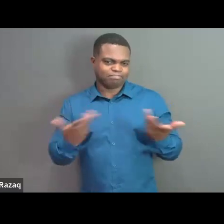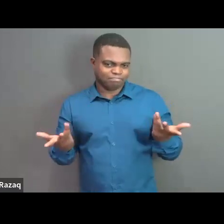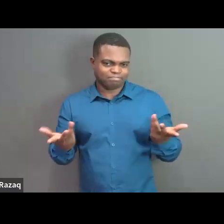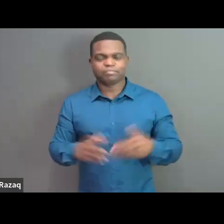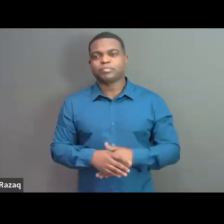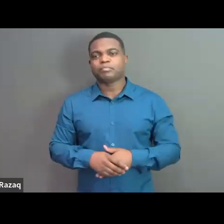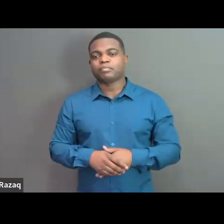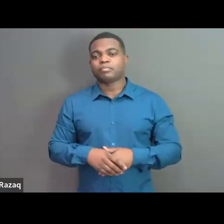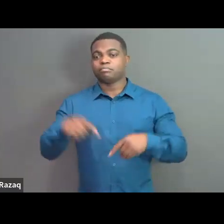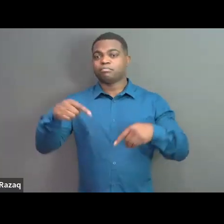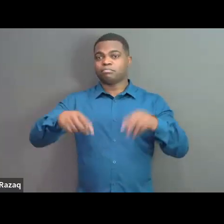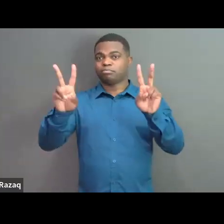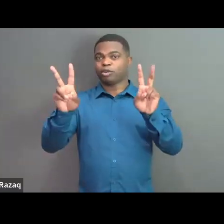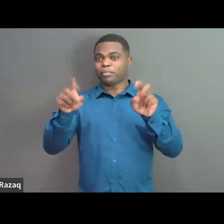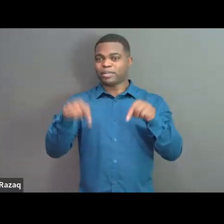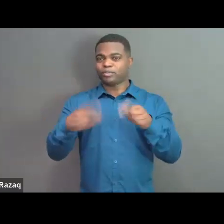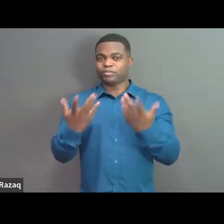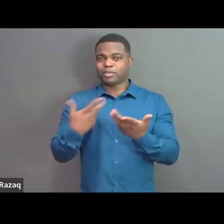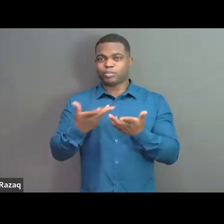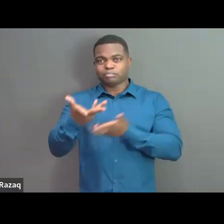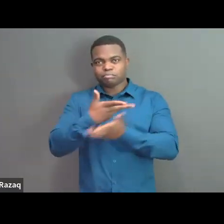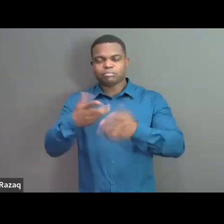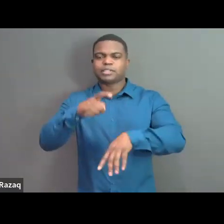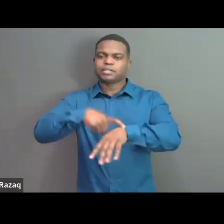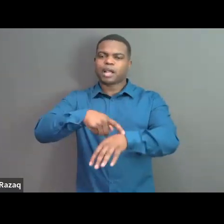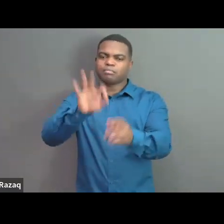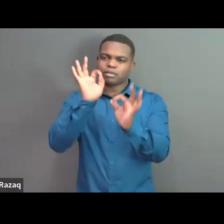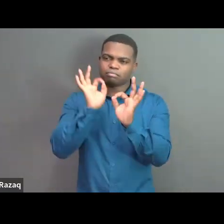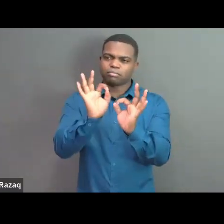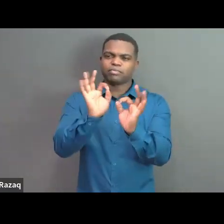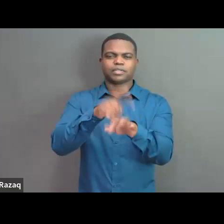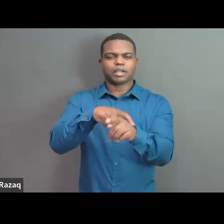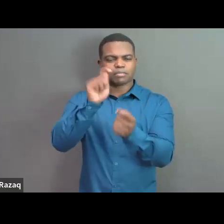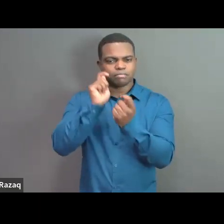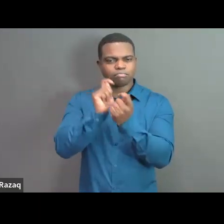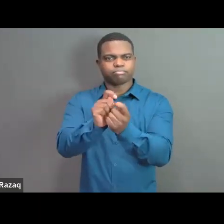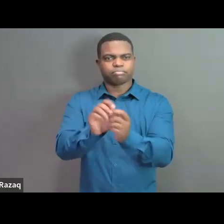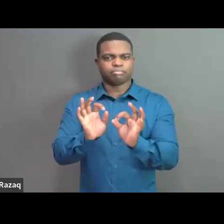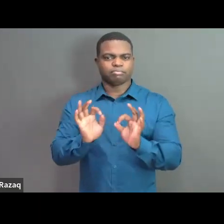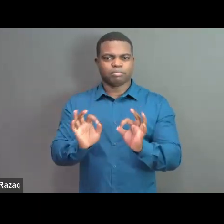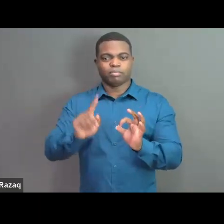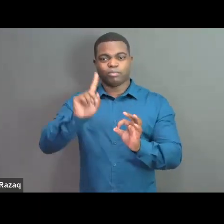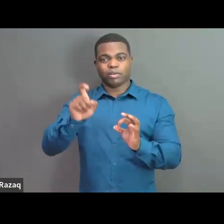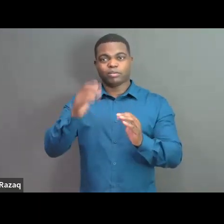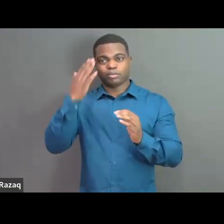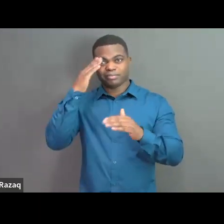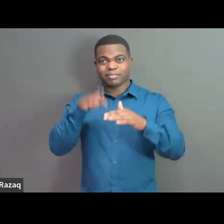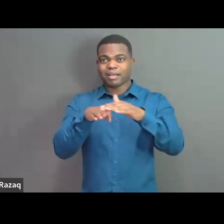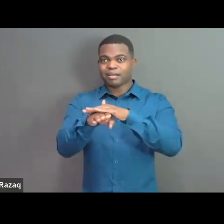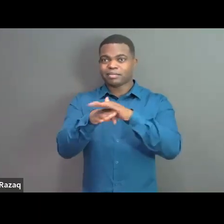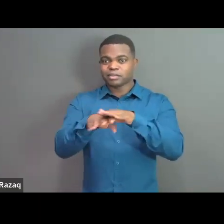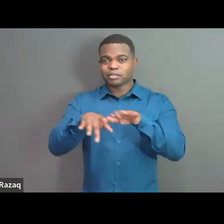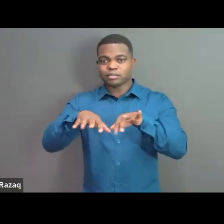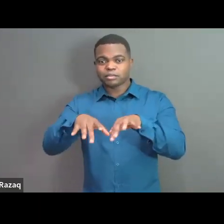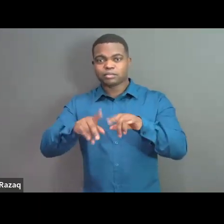digital accessibility is becoming a reality. And I am going to share with the